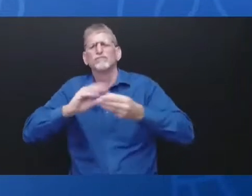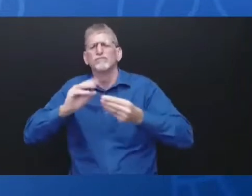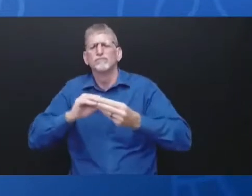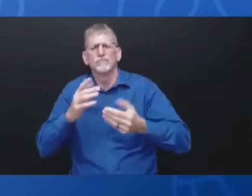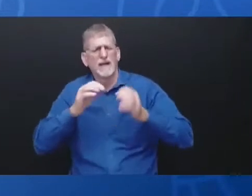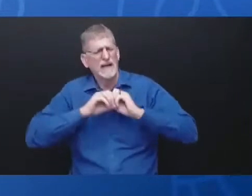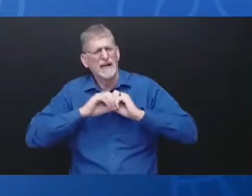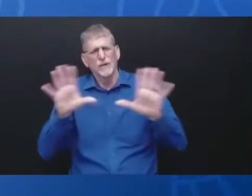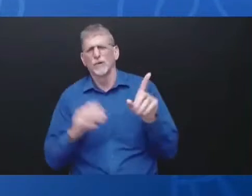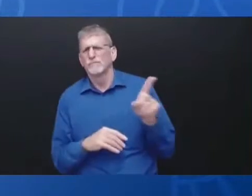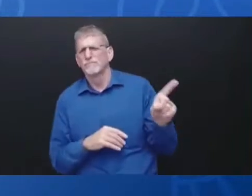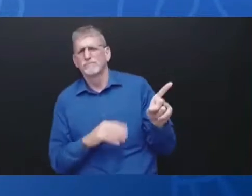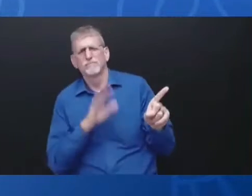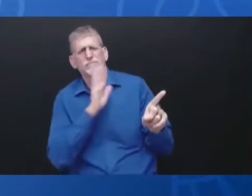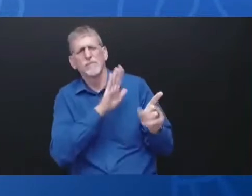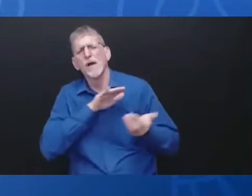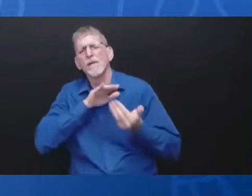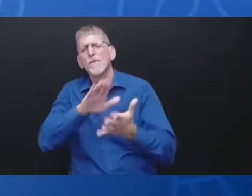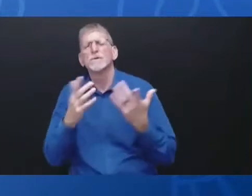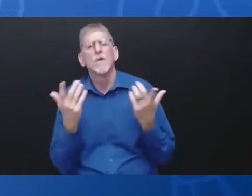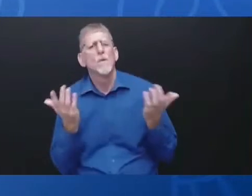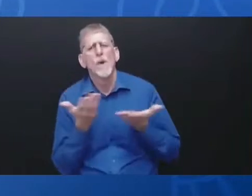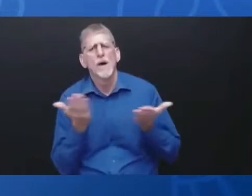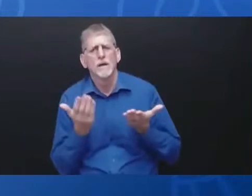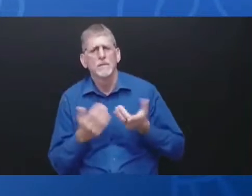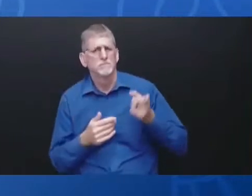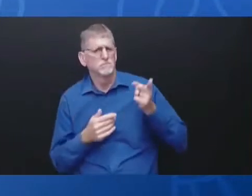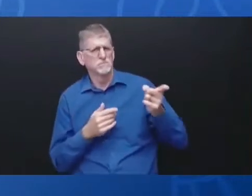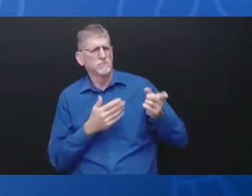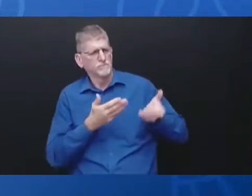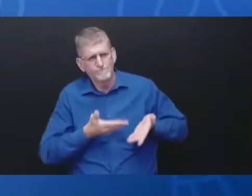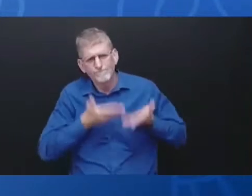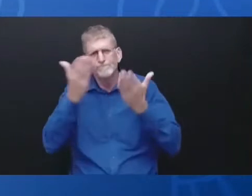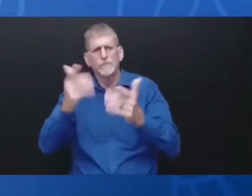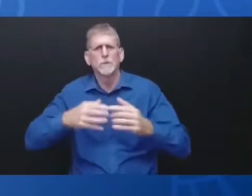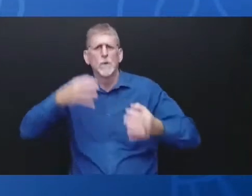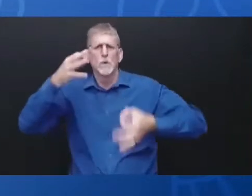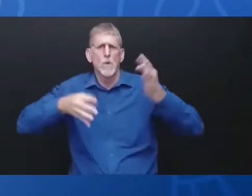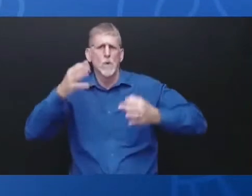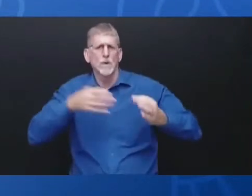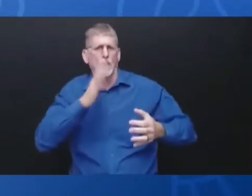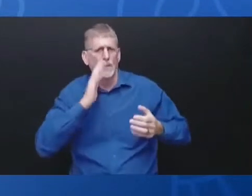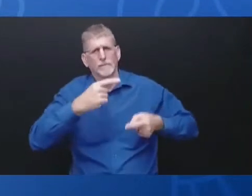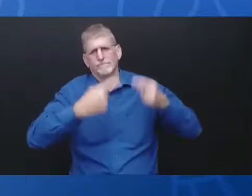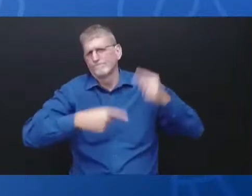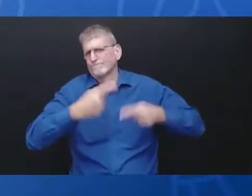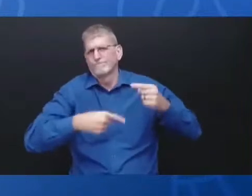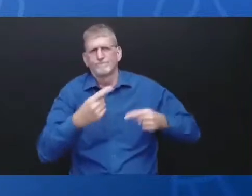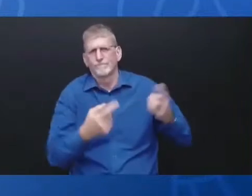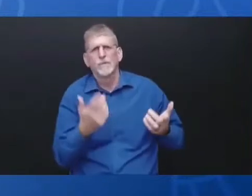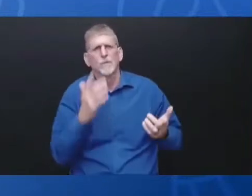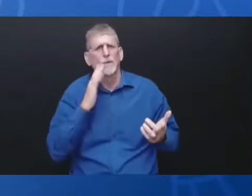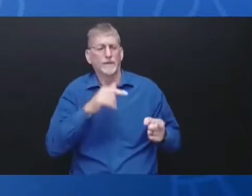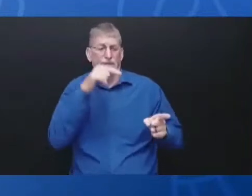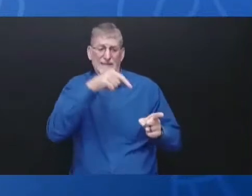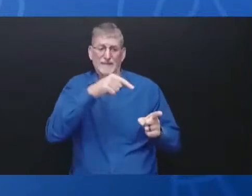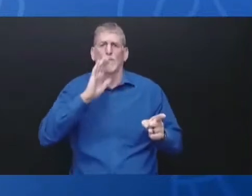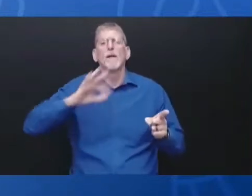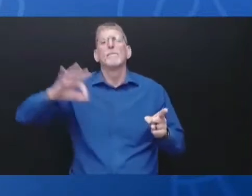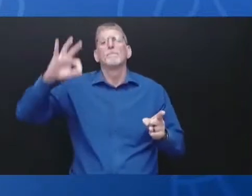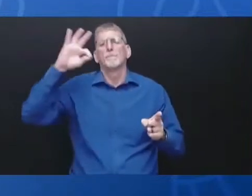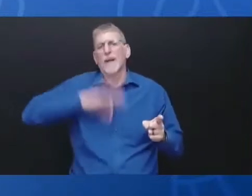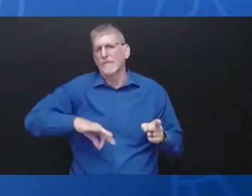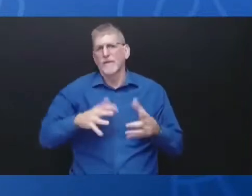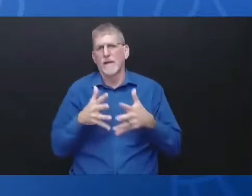to litigate, and they're going to. And for the good of the American public, it's an important thing to do. Everything we know that the